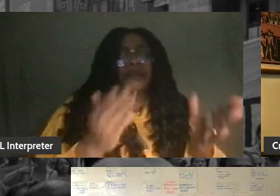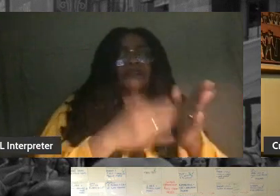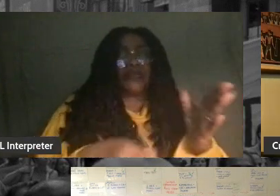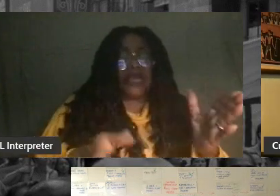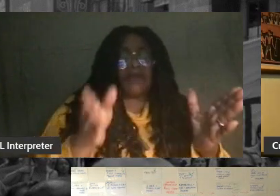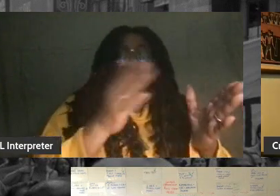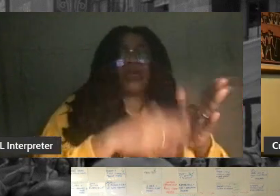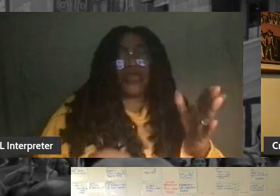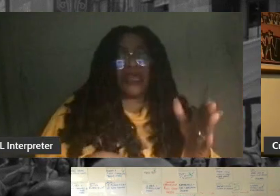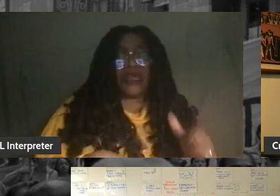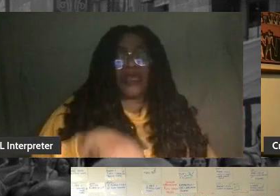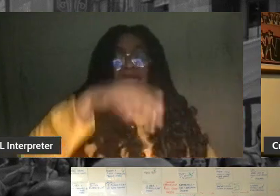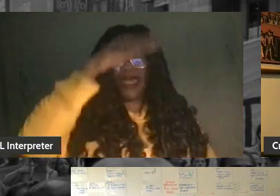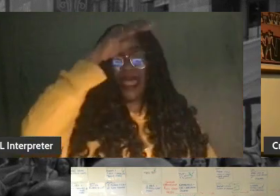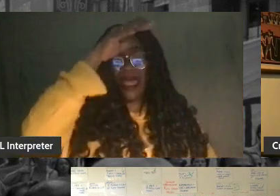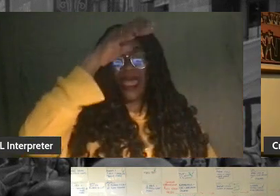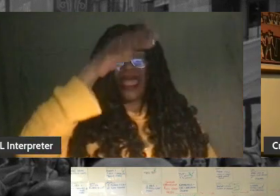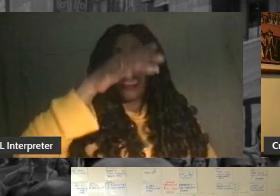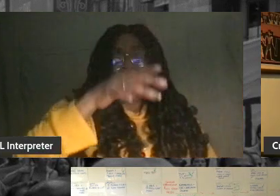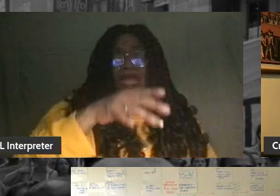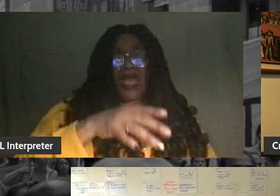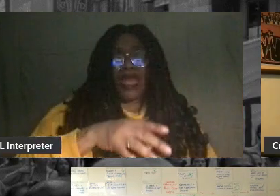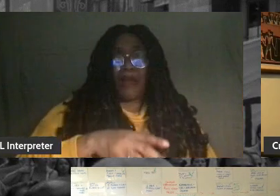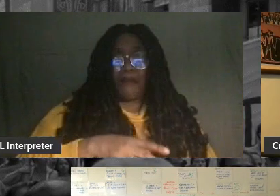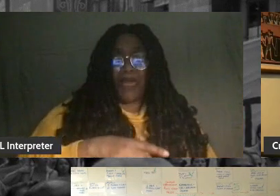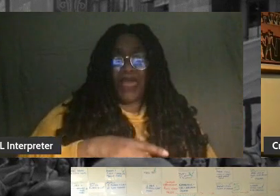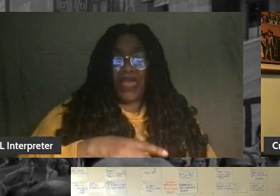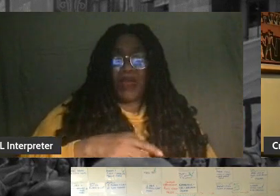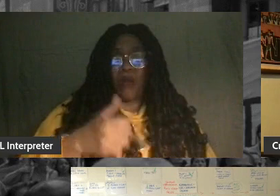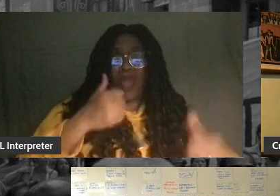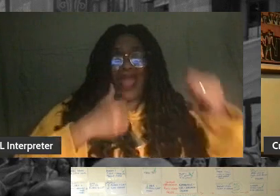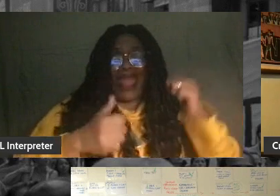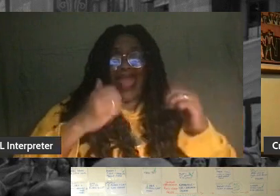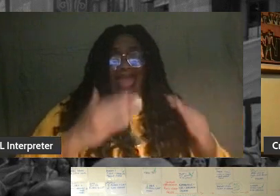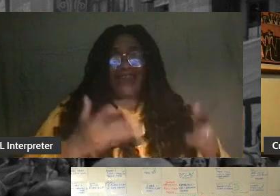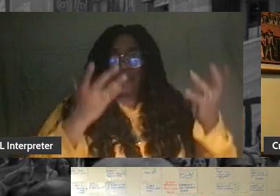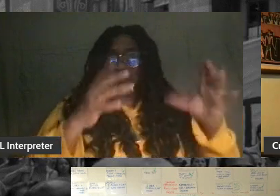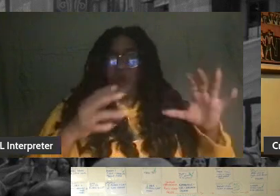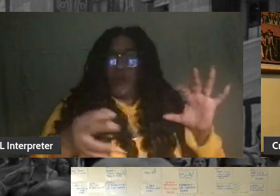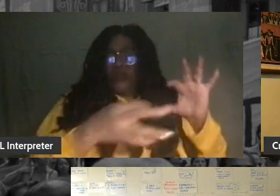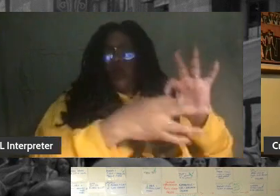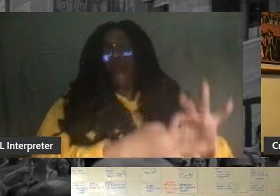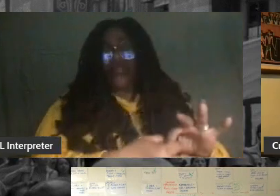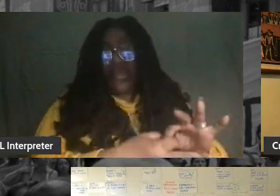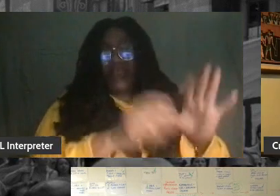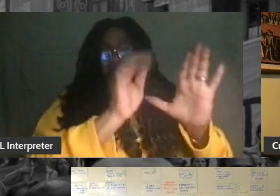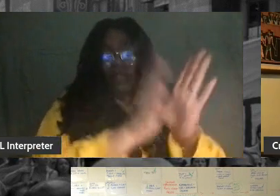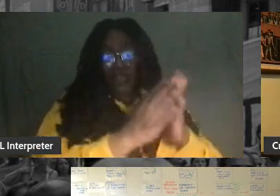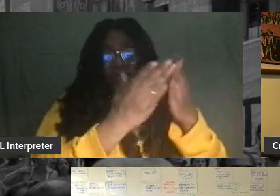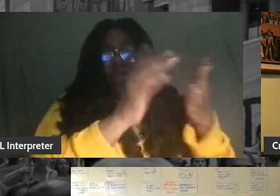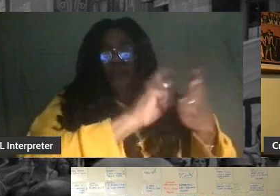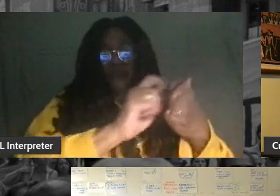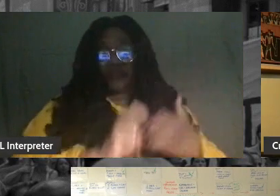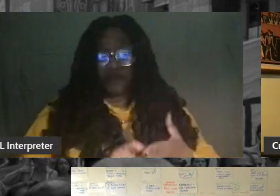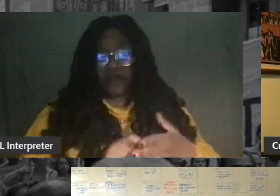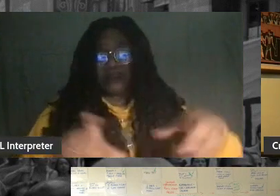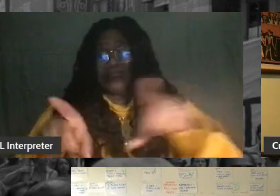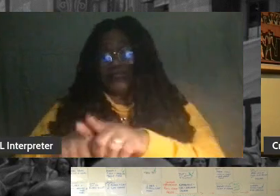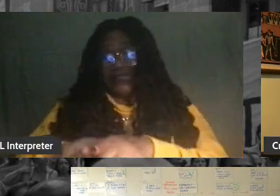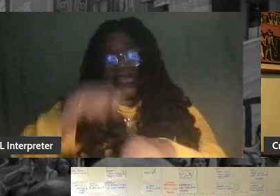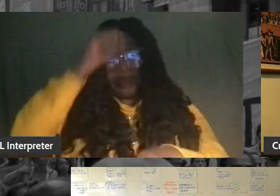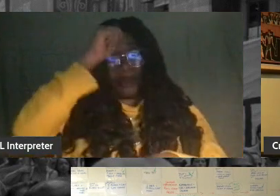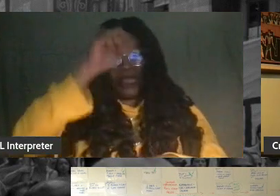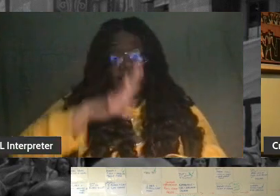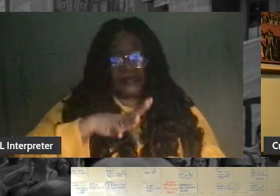male actors not wanting to attach themselves to scripts where the women in the scripts were as well written as the men,